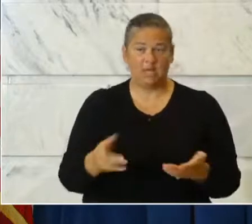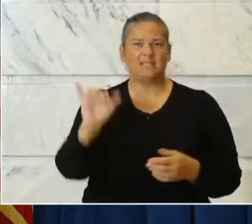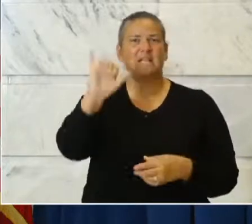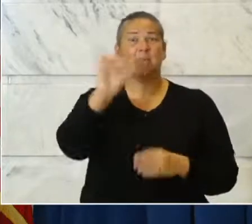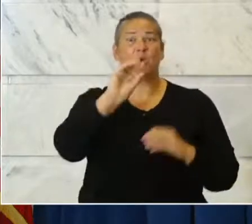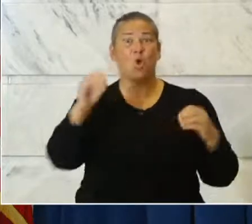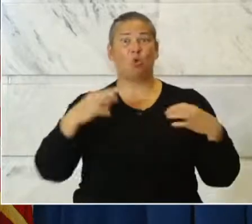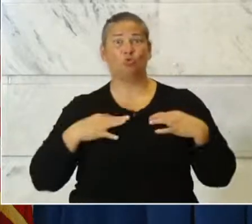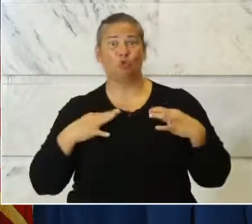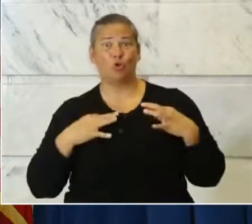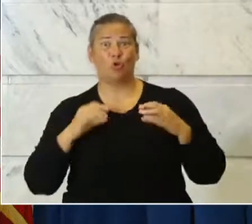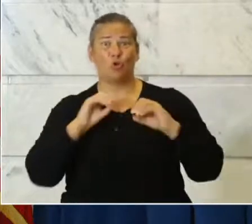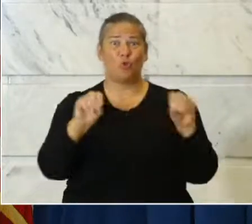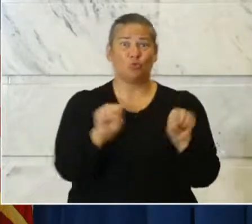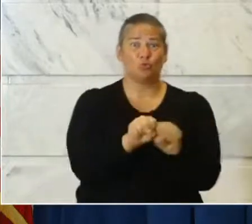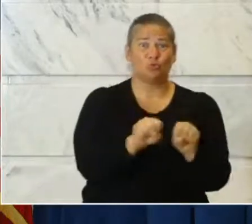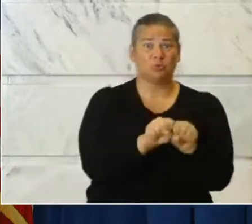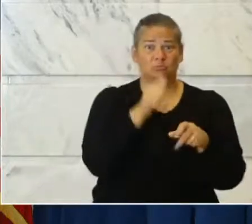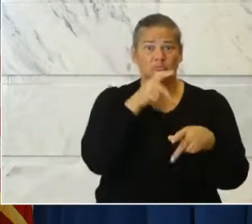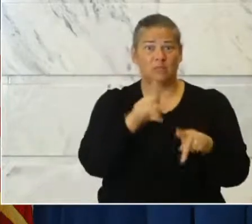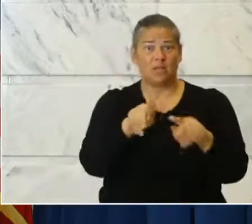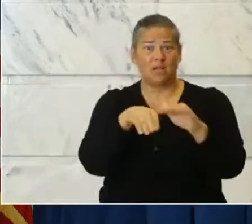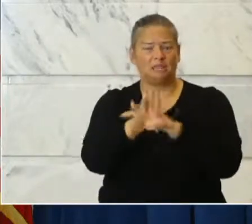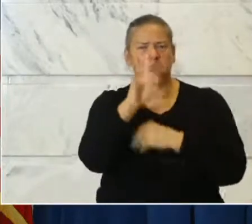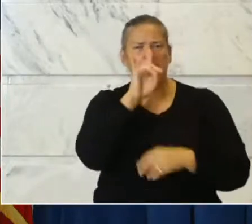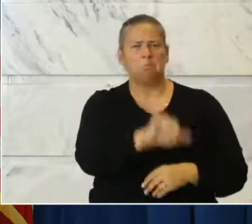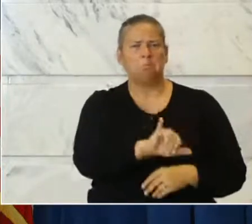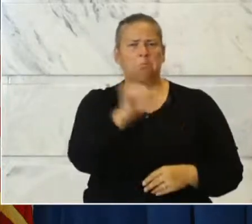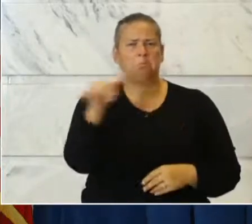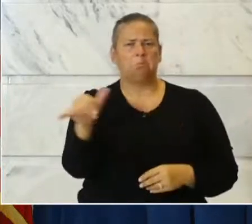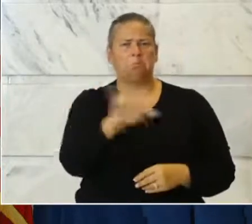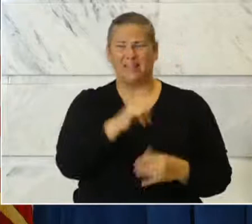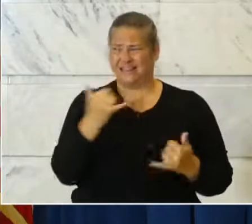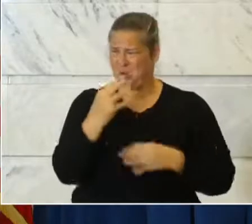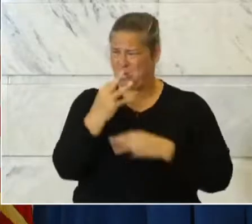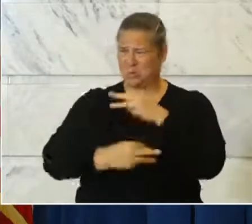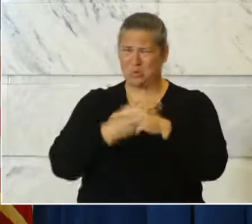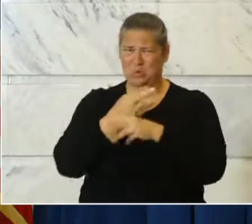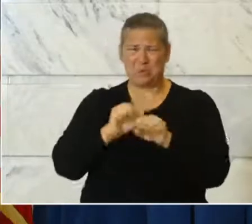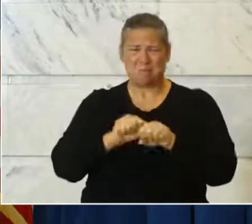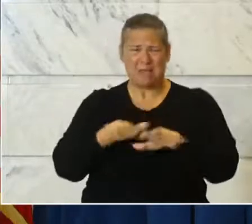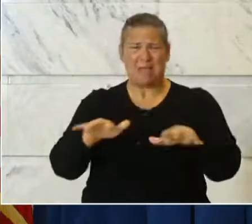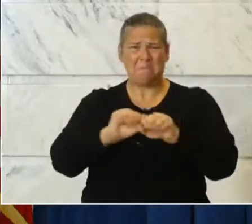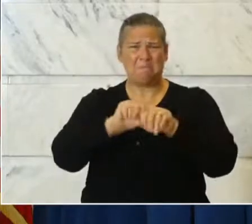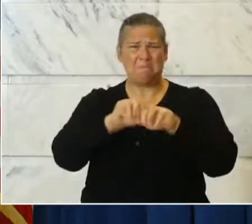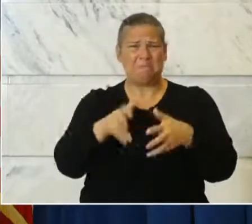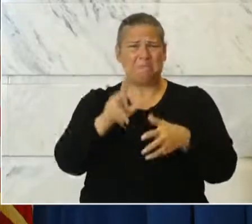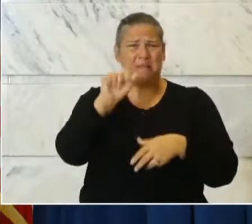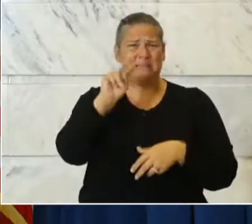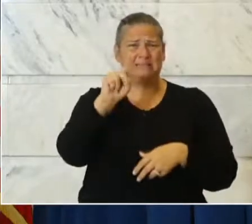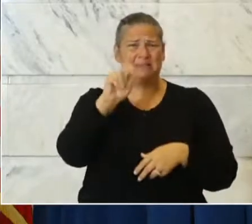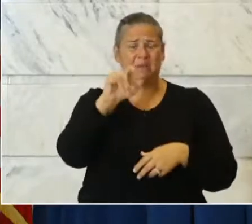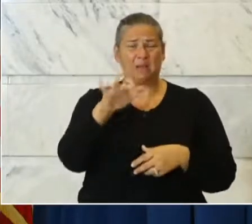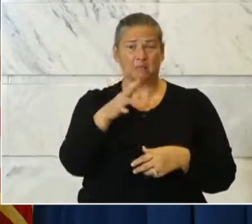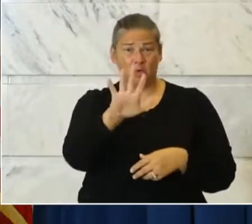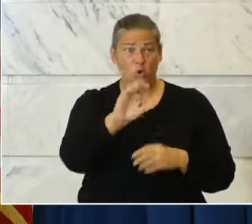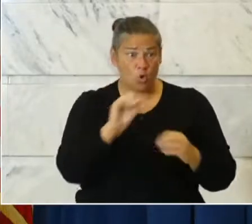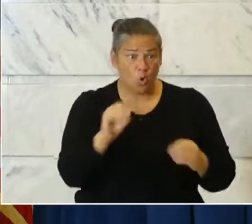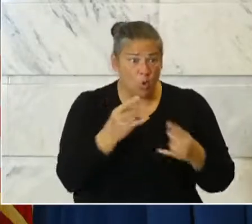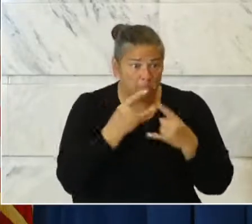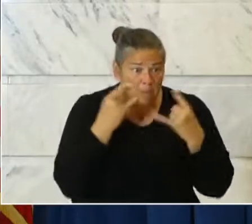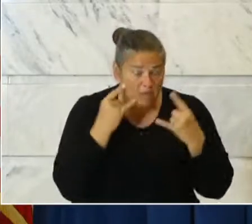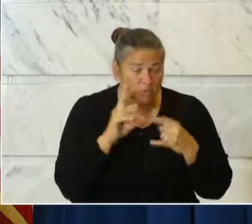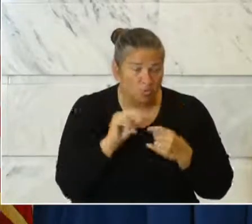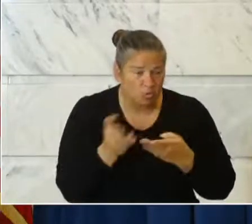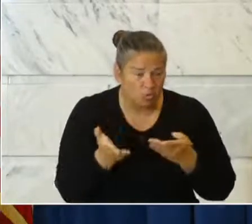no service. You know what? We're in the middle of a worldwide pandemic. It's now no mask, no service.